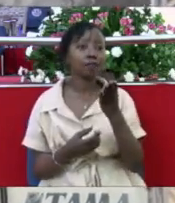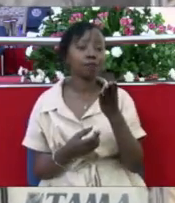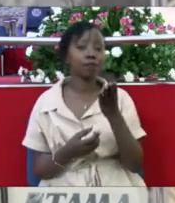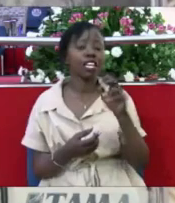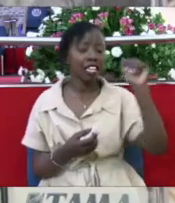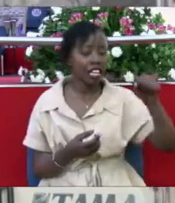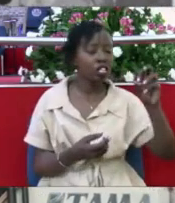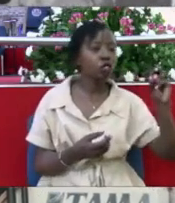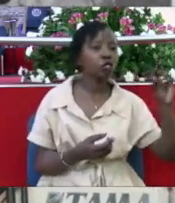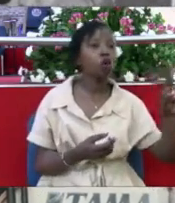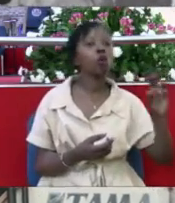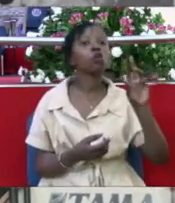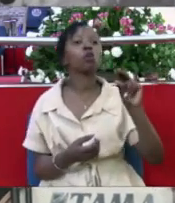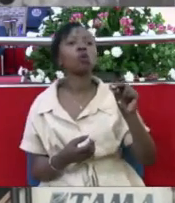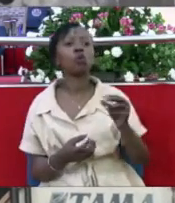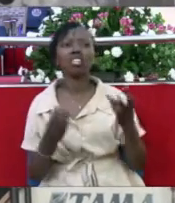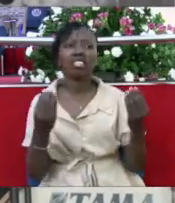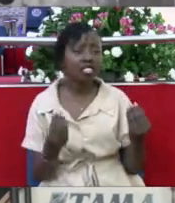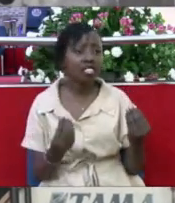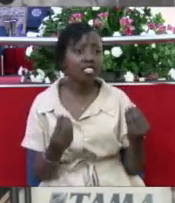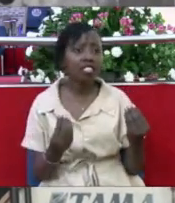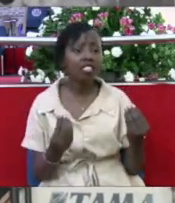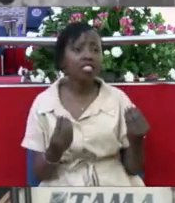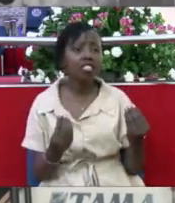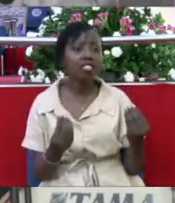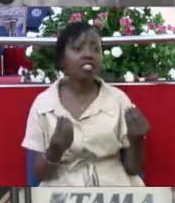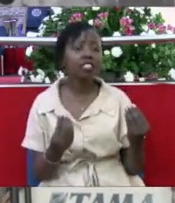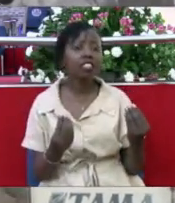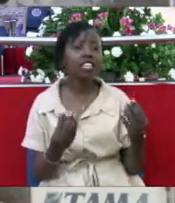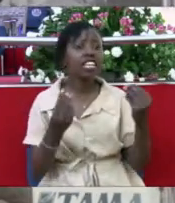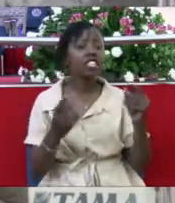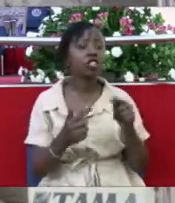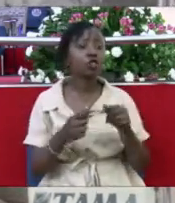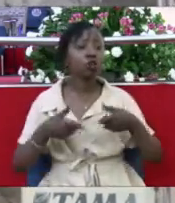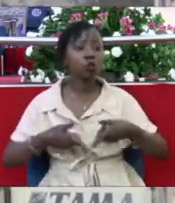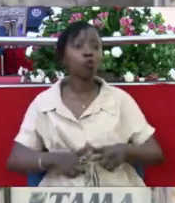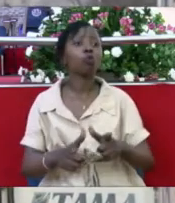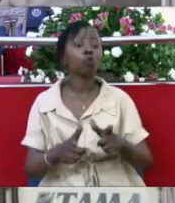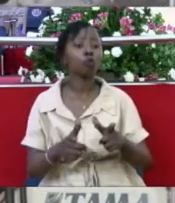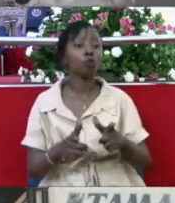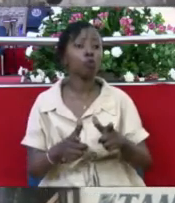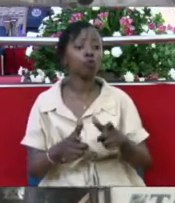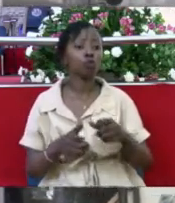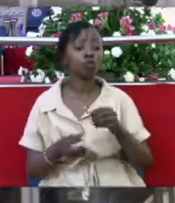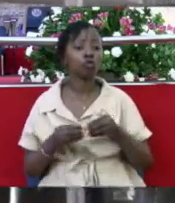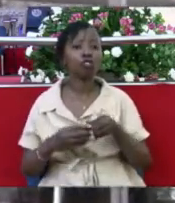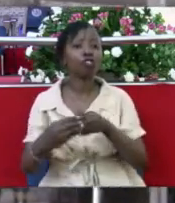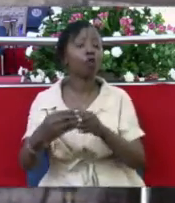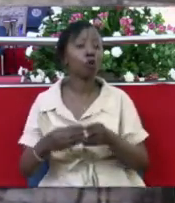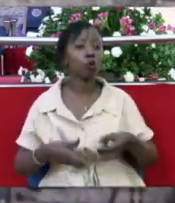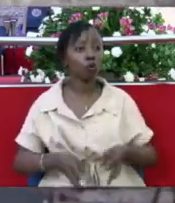it is. Is it easy? Raisi? La hasha. Louder. Is it easy? La. It is not. Si